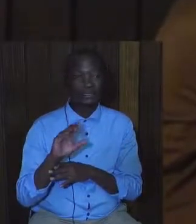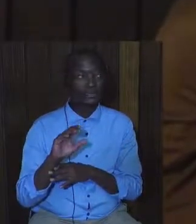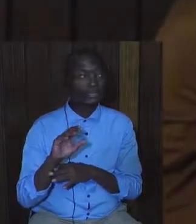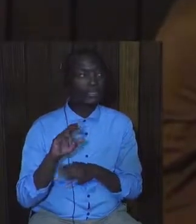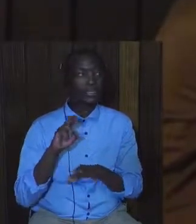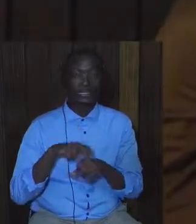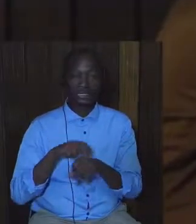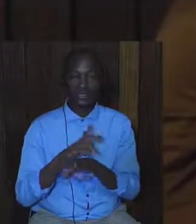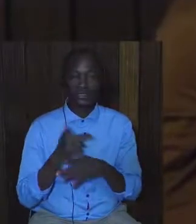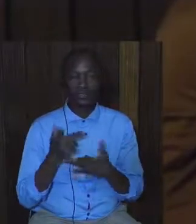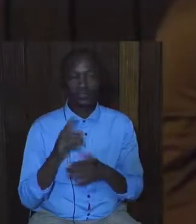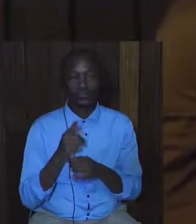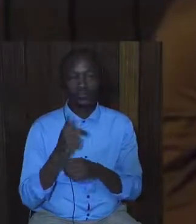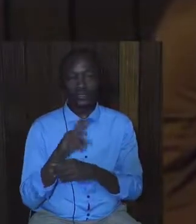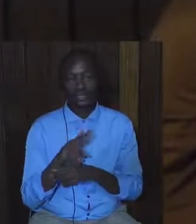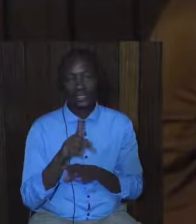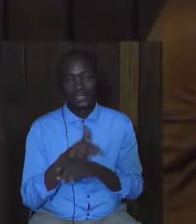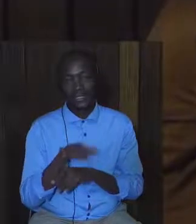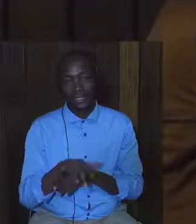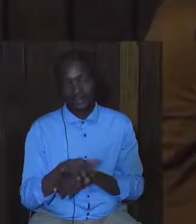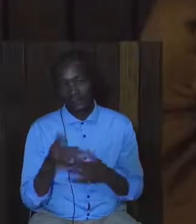that